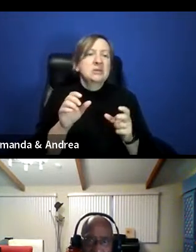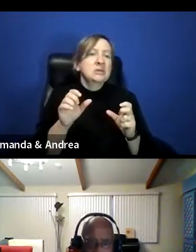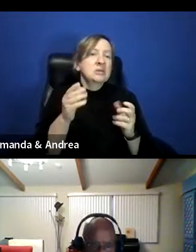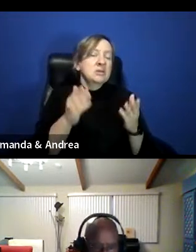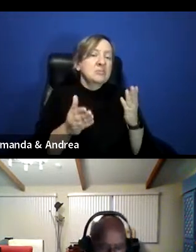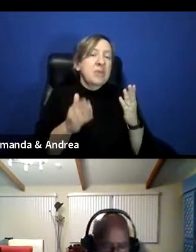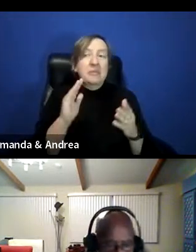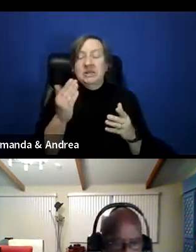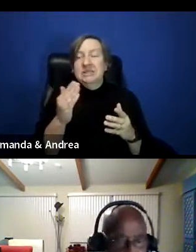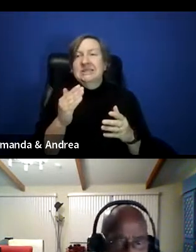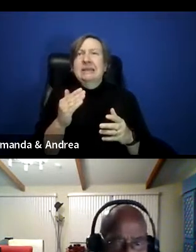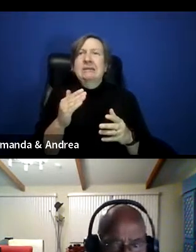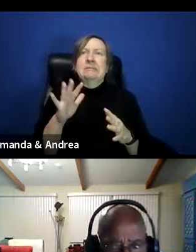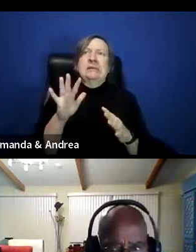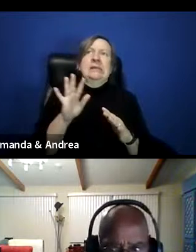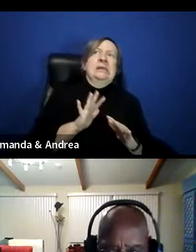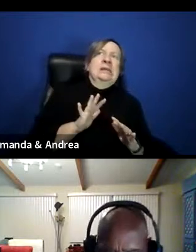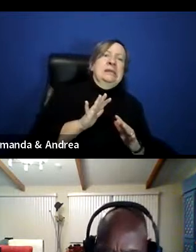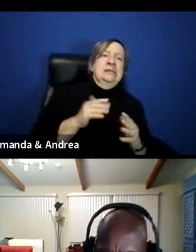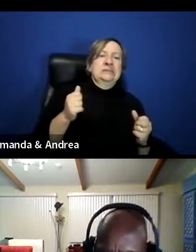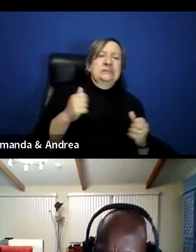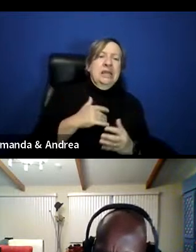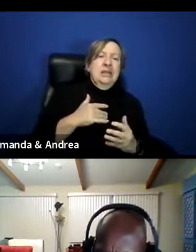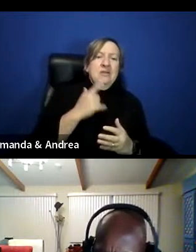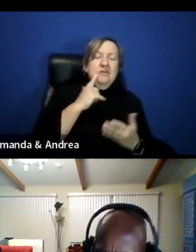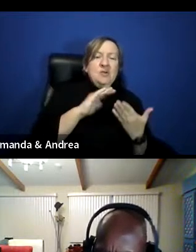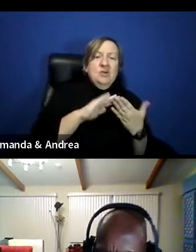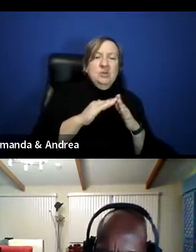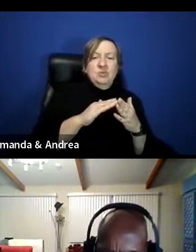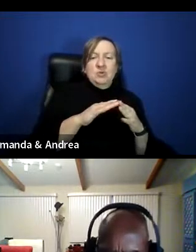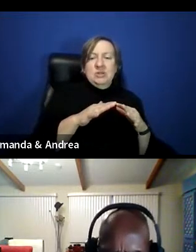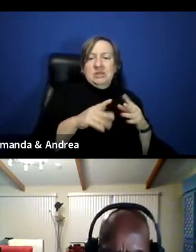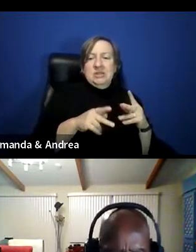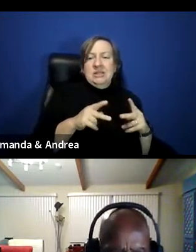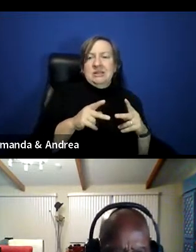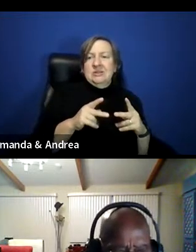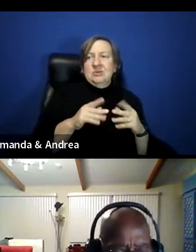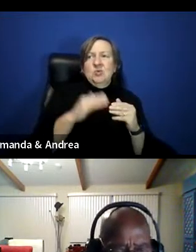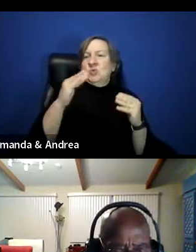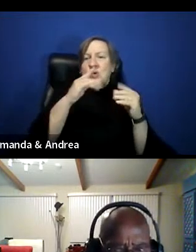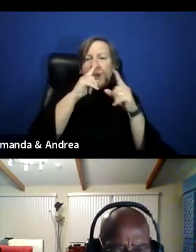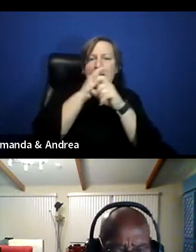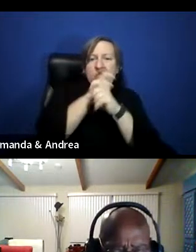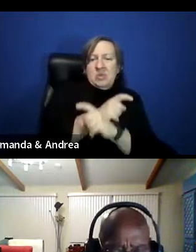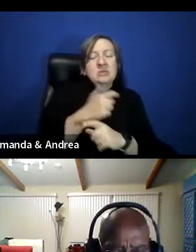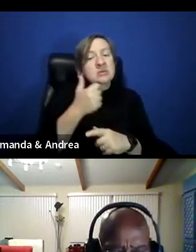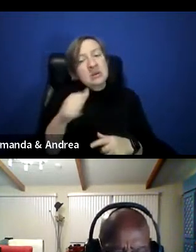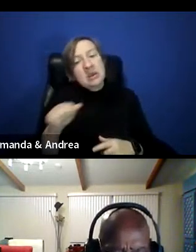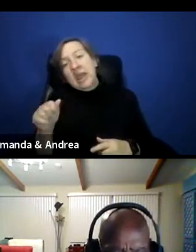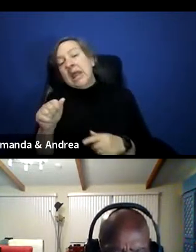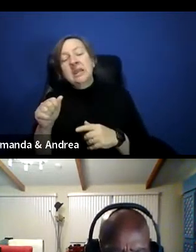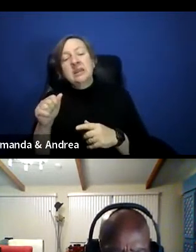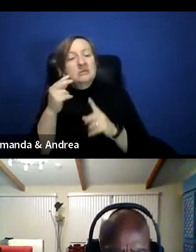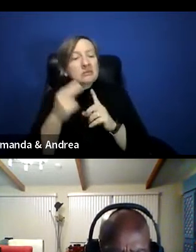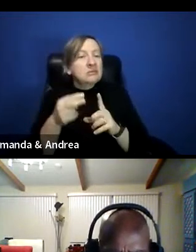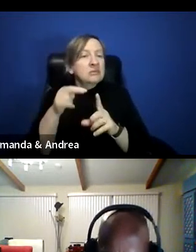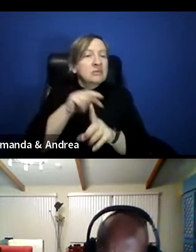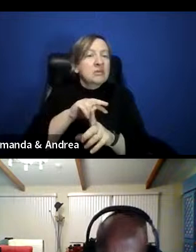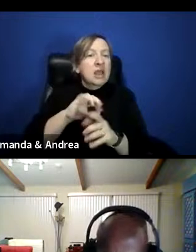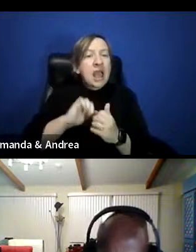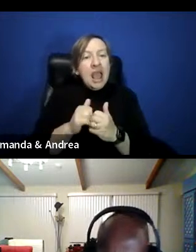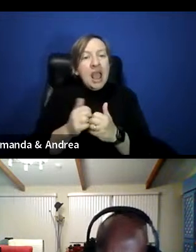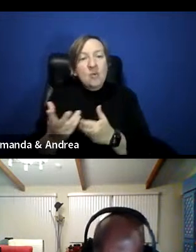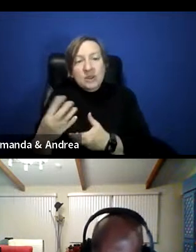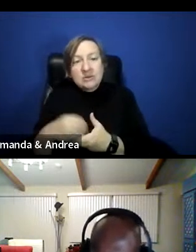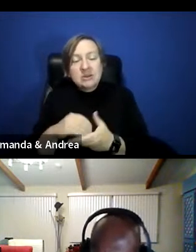seem intimidating to some community members. And so any thoughts from either of you on how we engage our